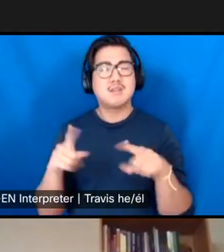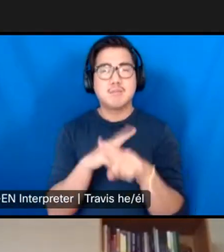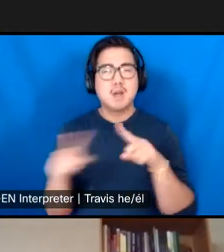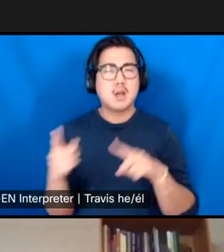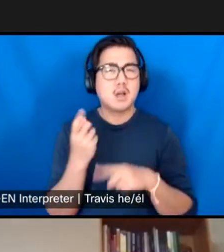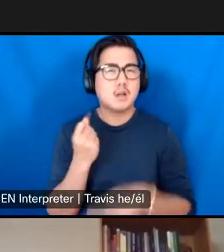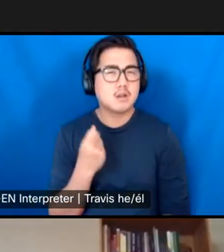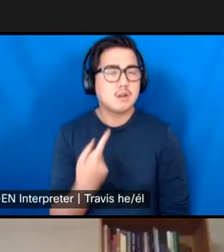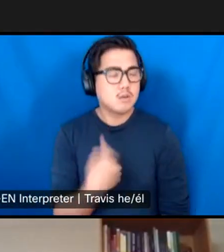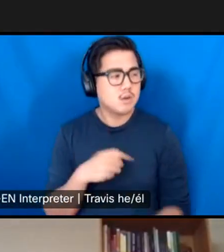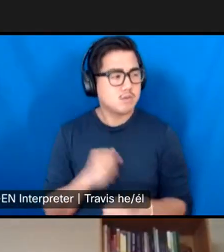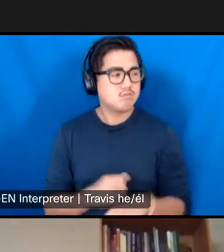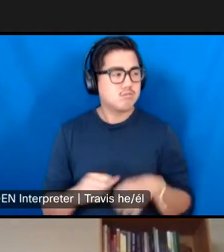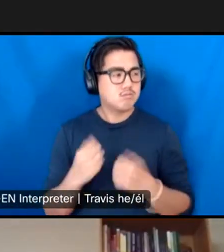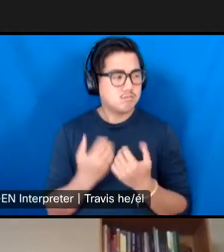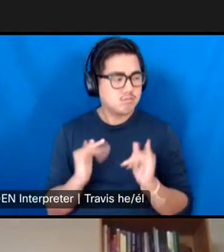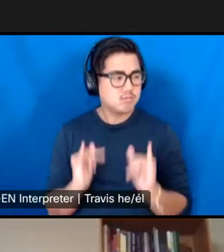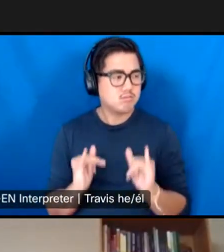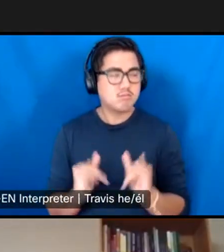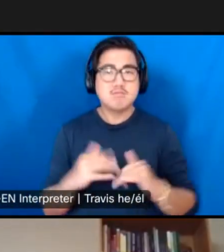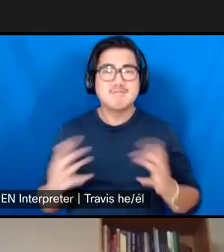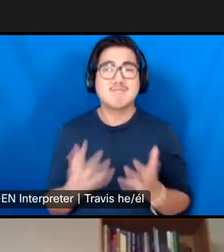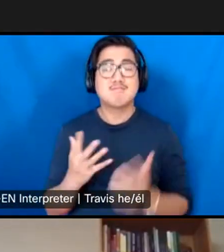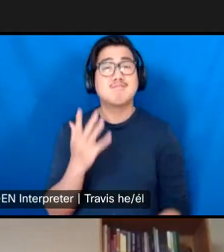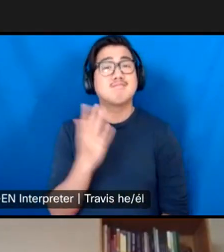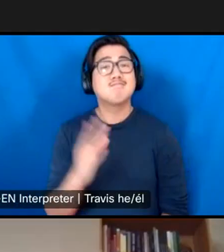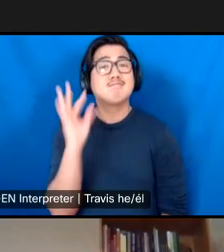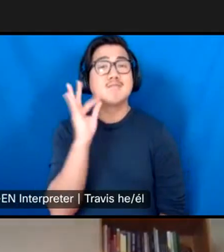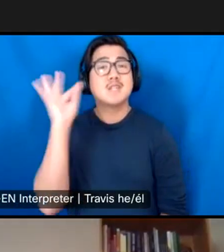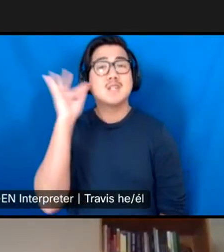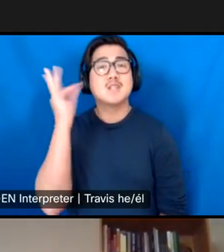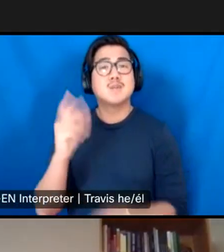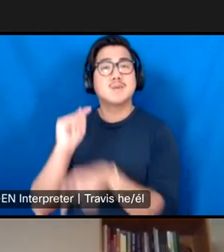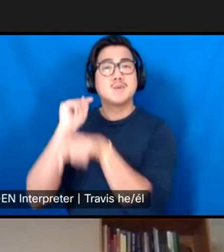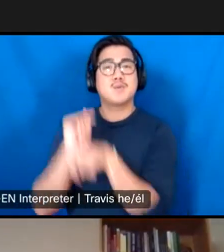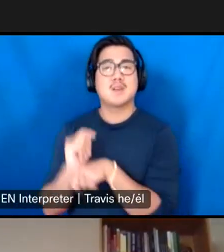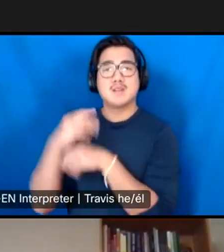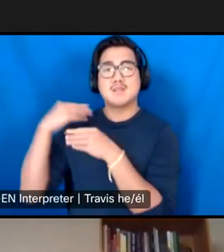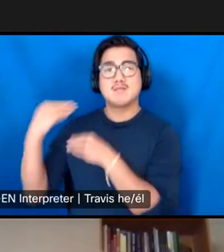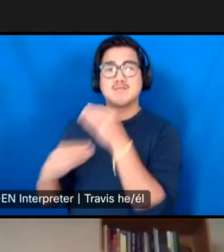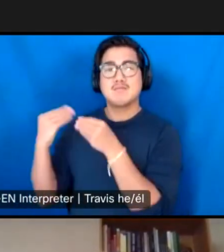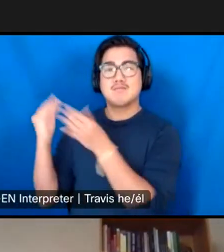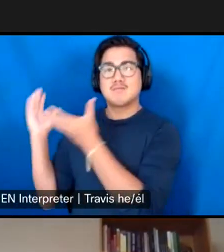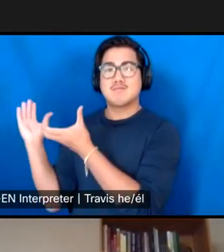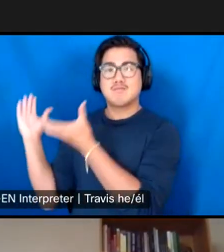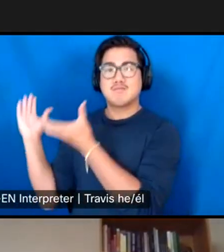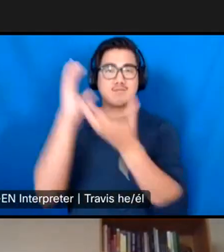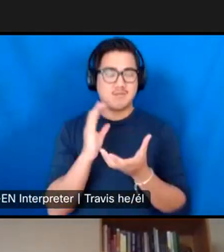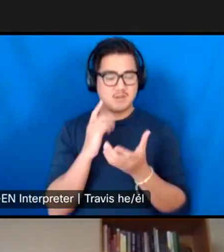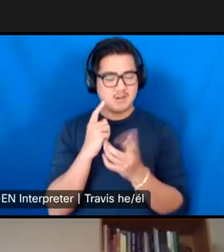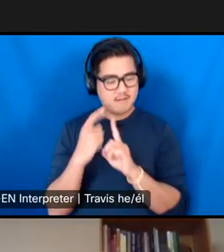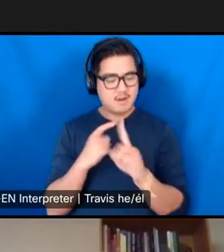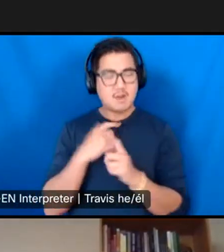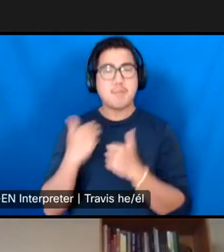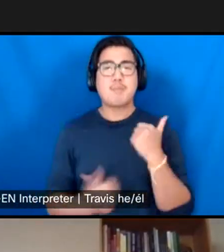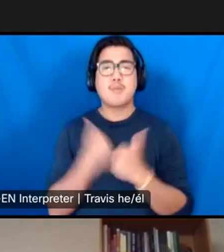encouraged that in an indigenous tradition is coming down to us from the most courageous